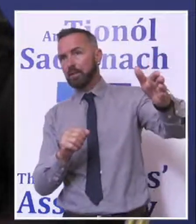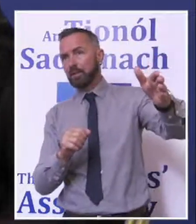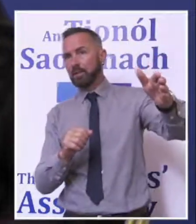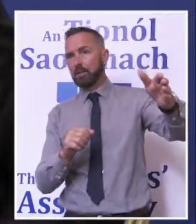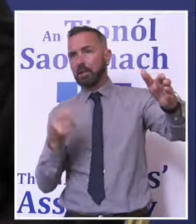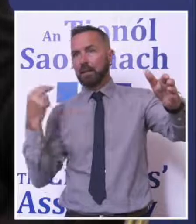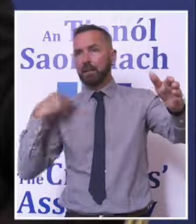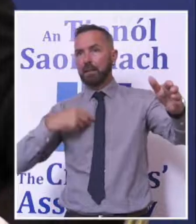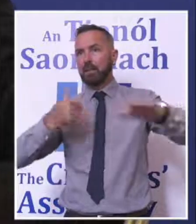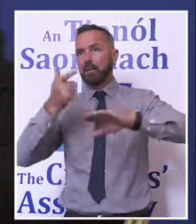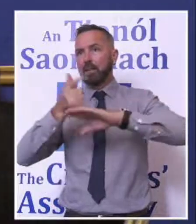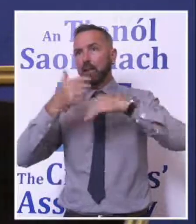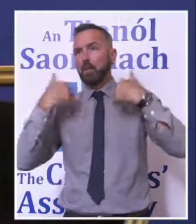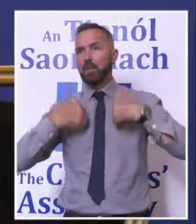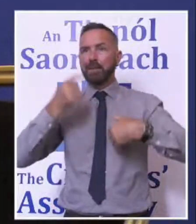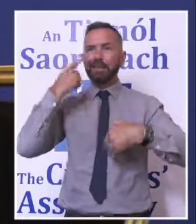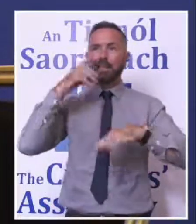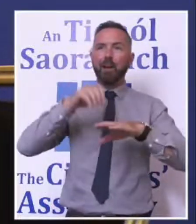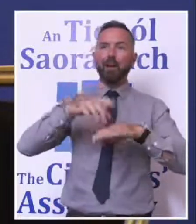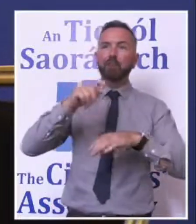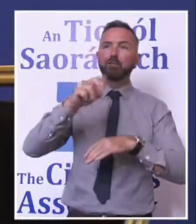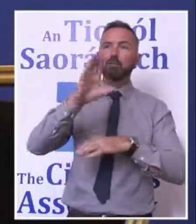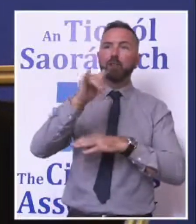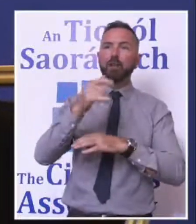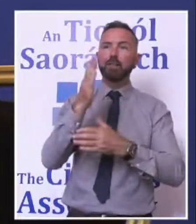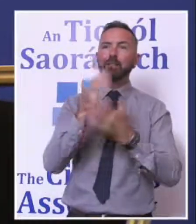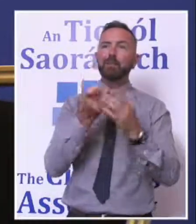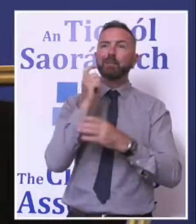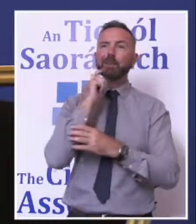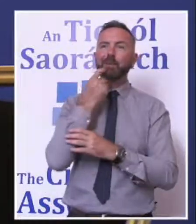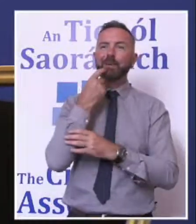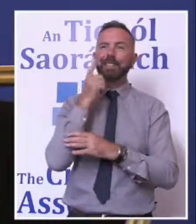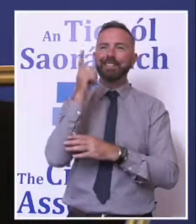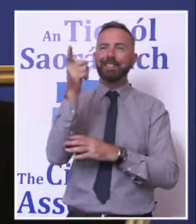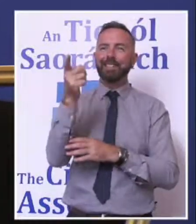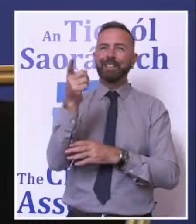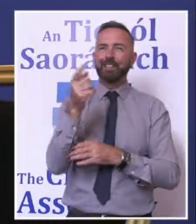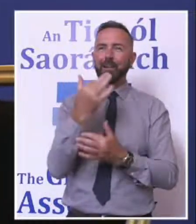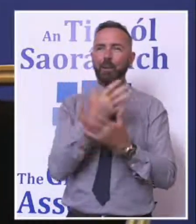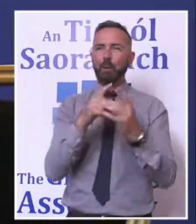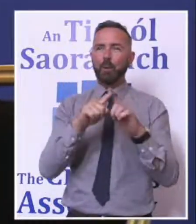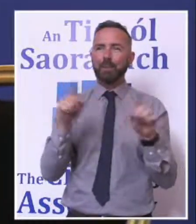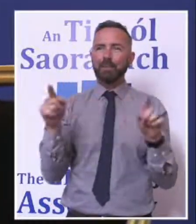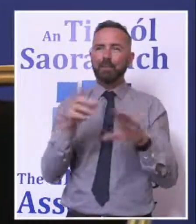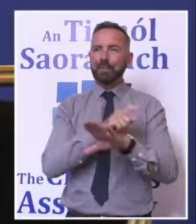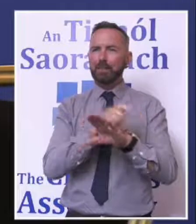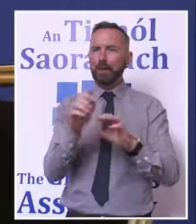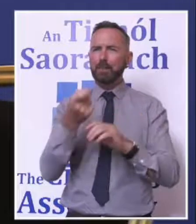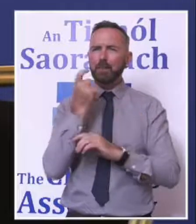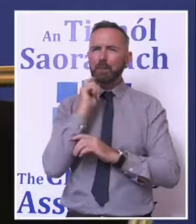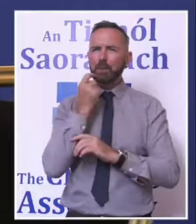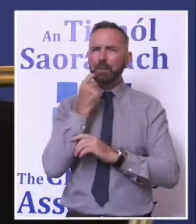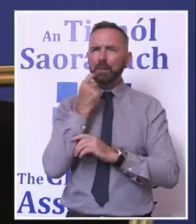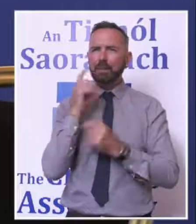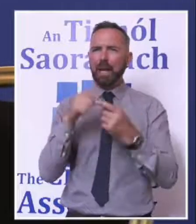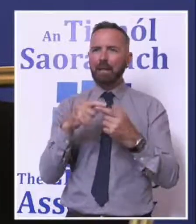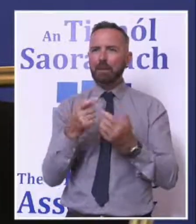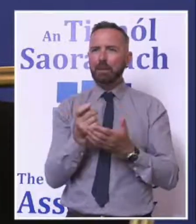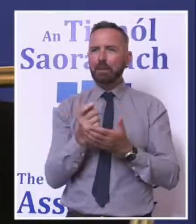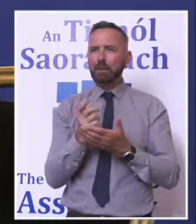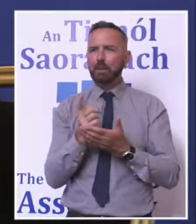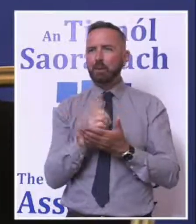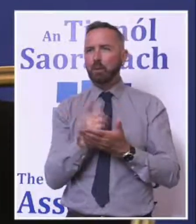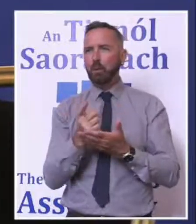cameraman, you'll see on a trolley, you'll see some sweets and some lots of different types of toys.